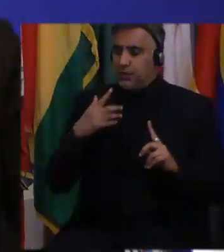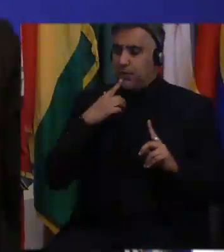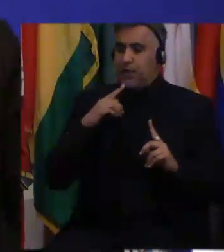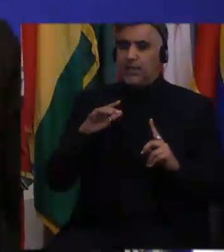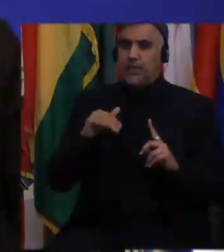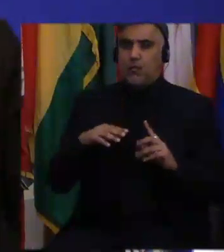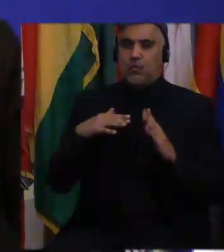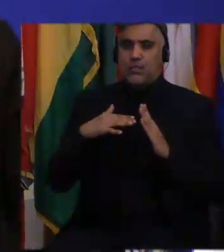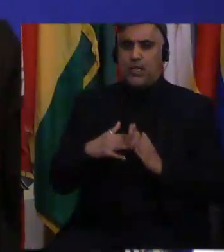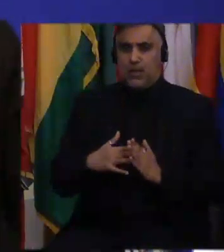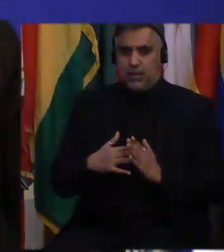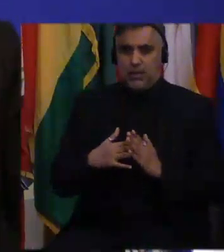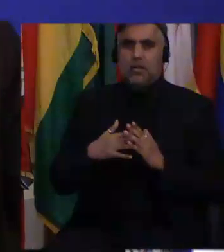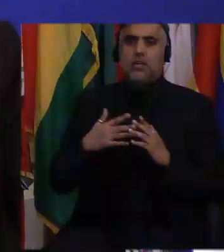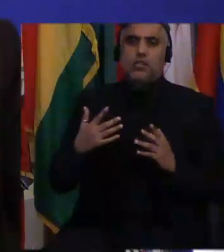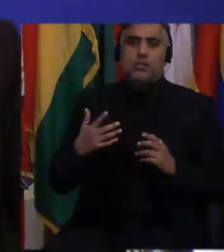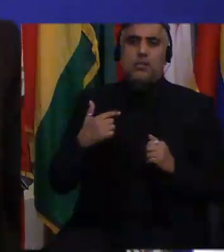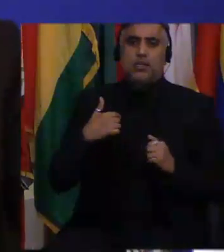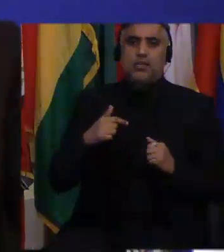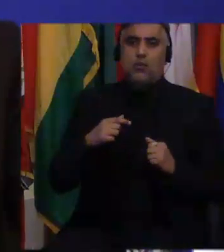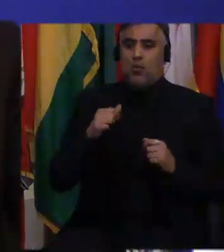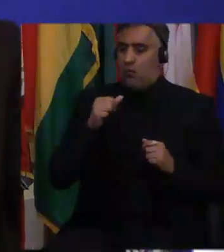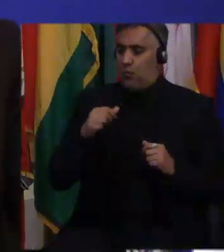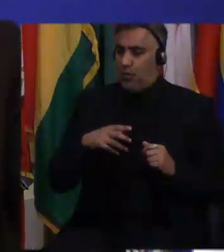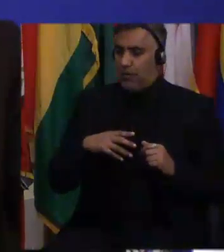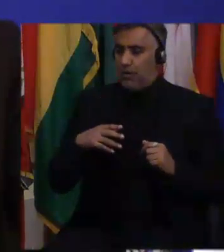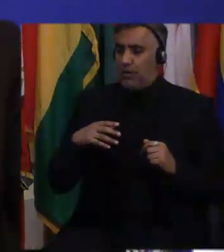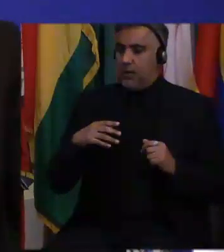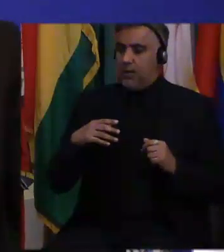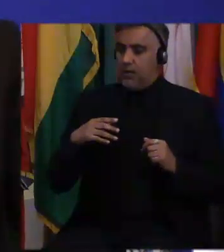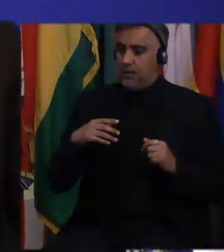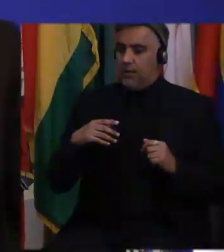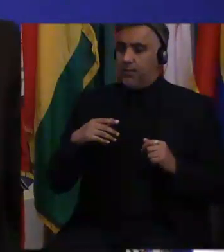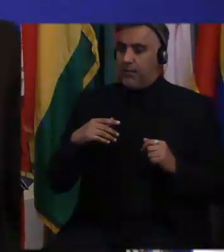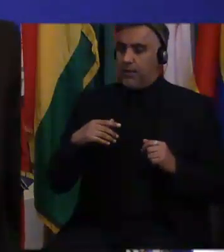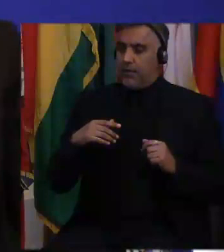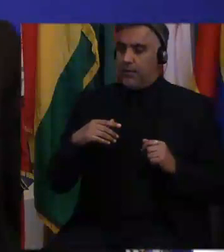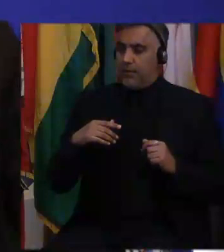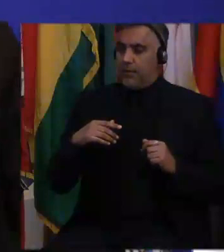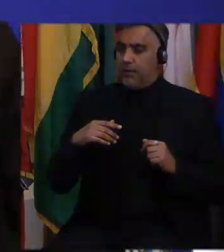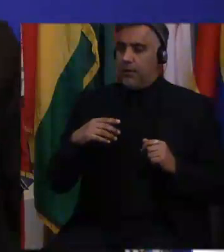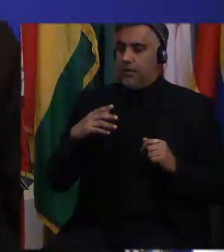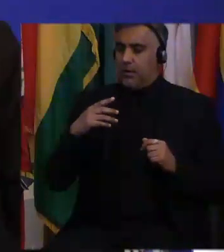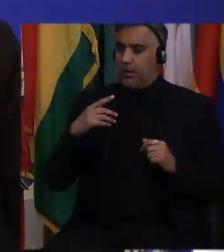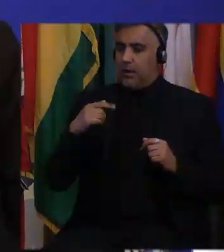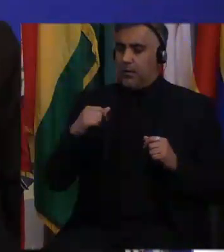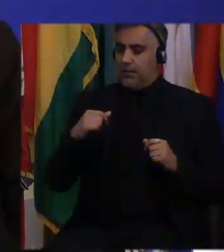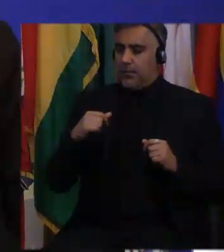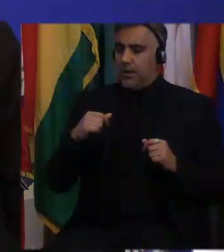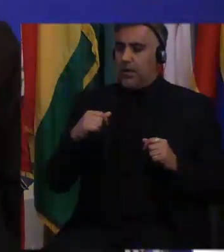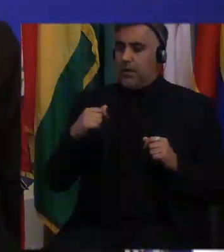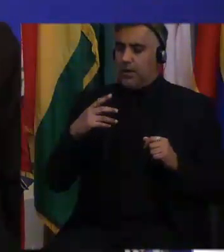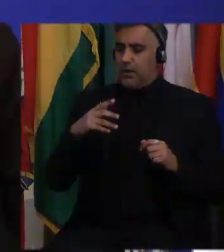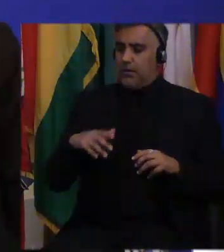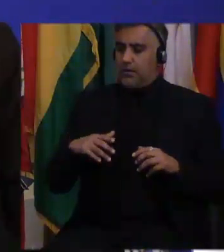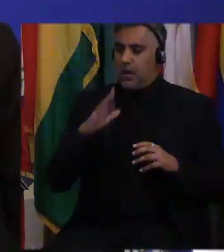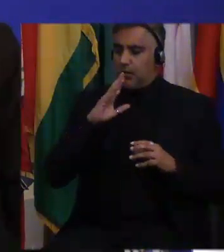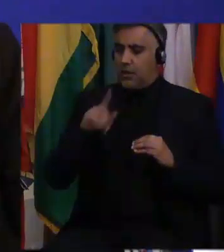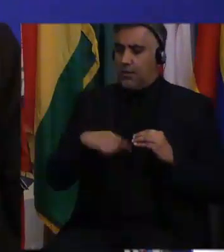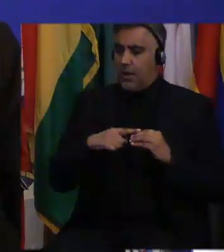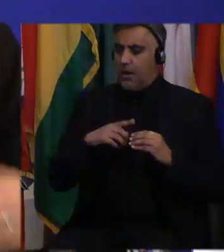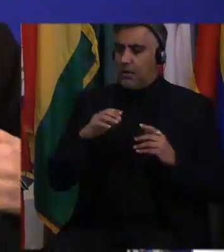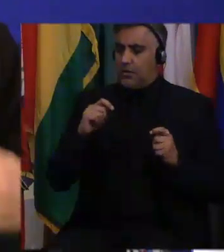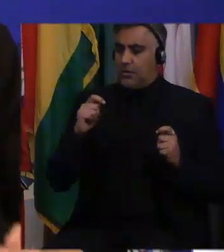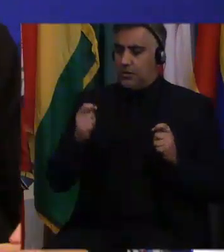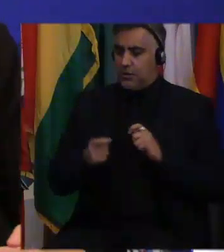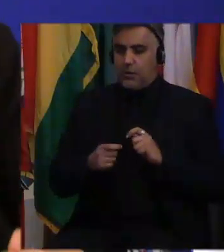fact that they were studying, just because they were women at school. That galvanized the women's movement in Canada. It changed the way we talked about gender